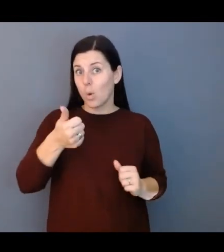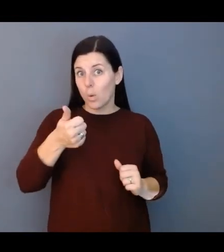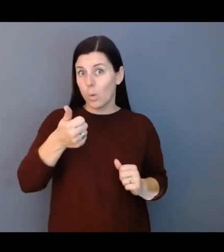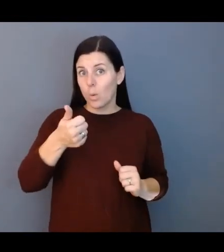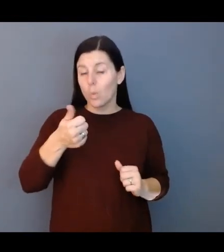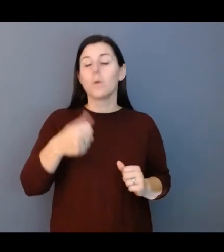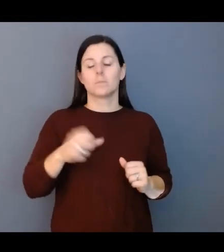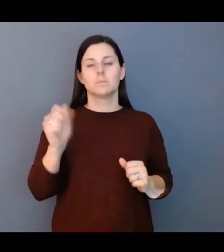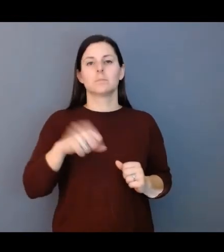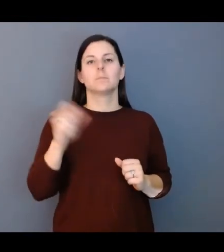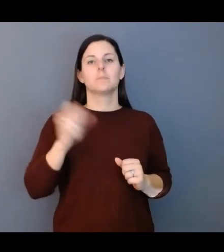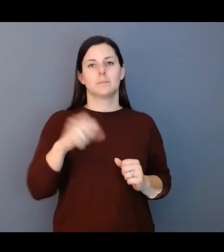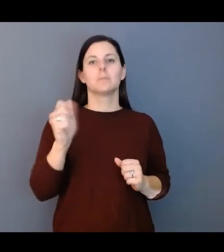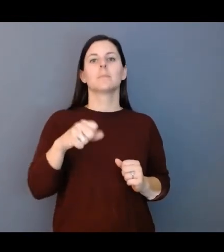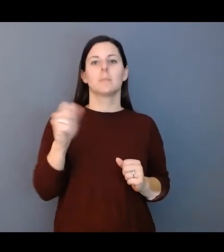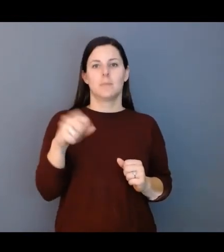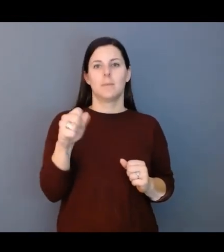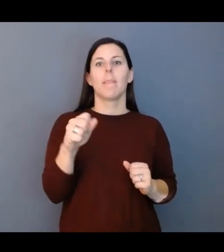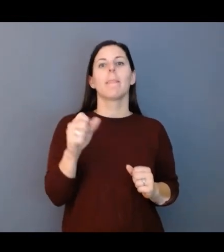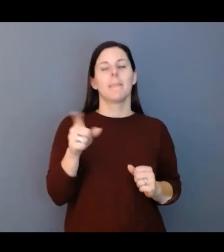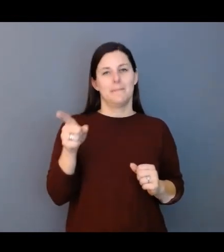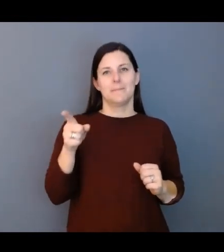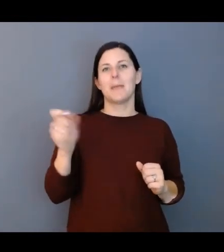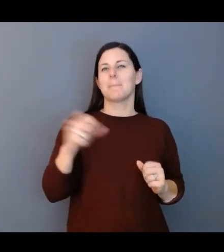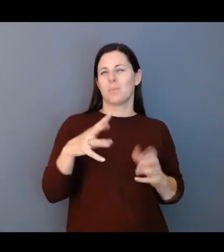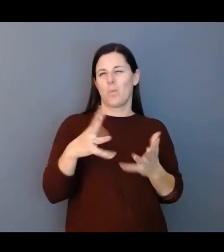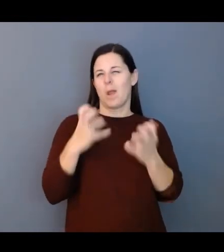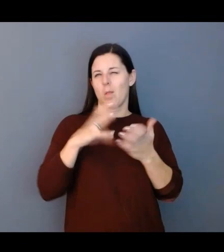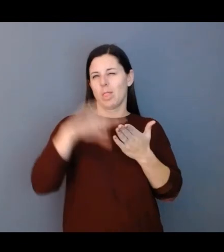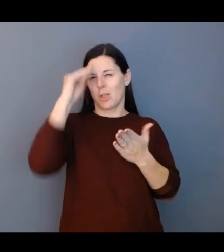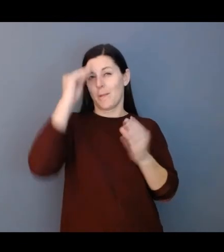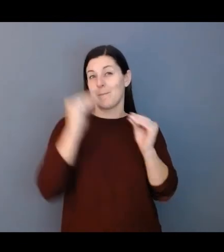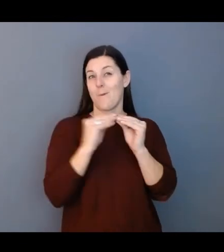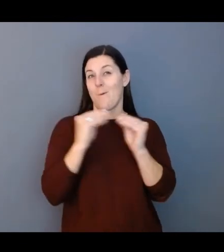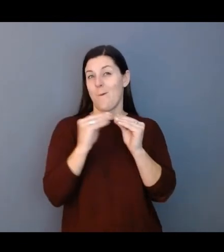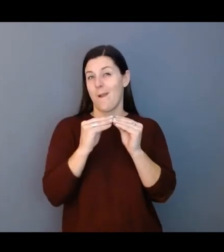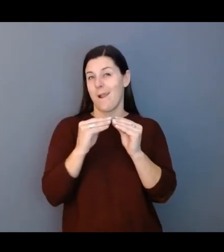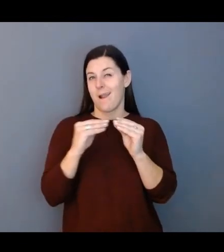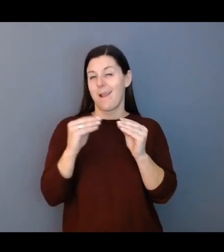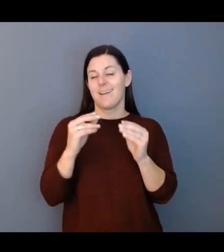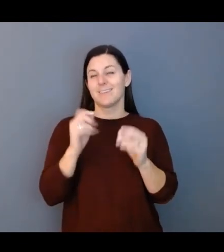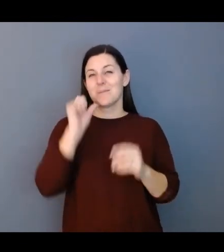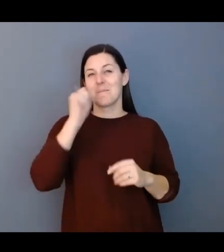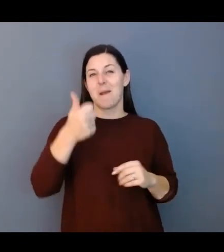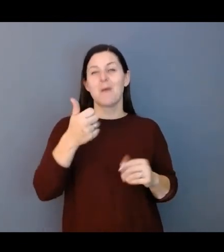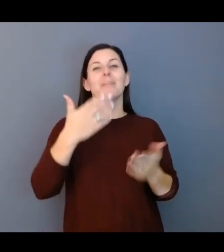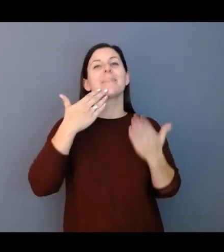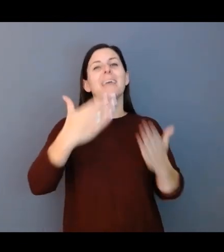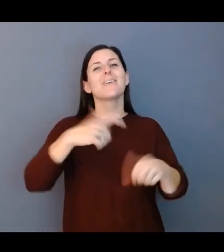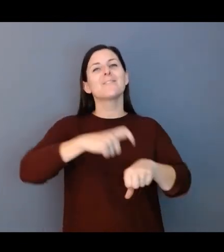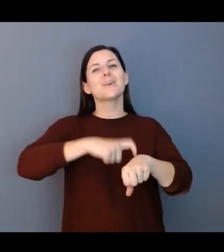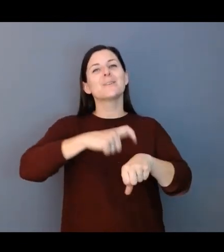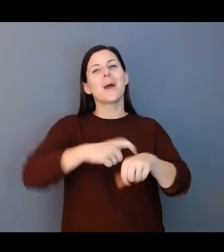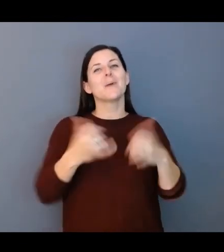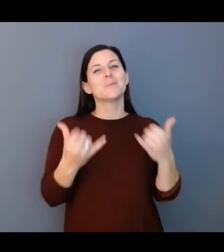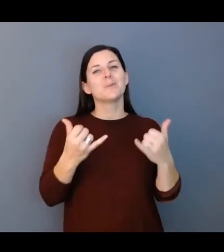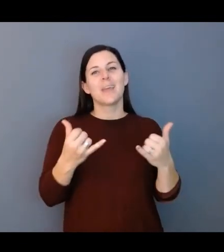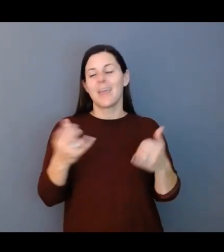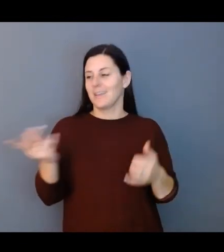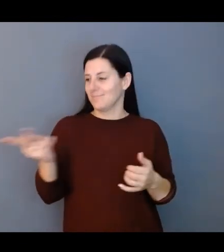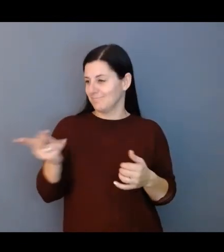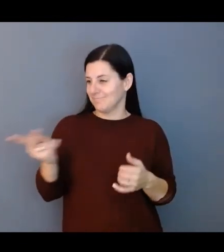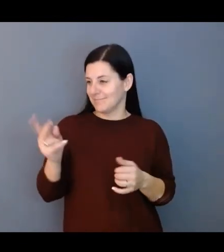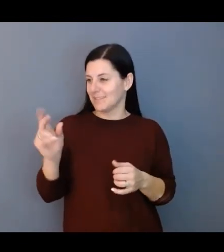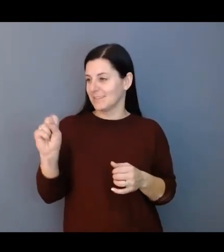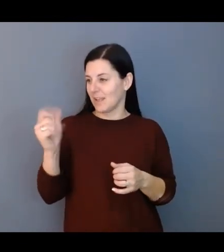On this topic. So if you're at reInvent, folks, feel free to attend to learn more. So thank you for taking time to be